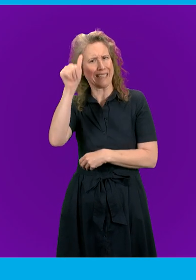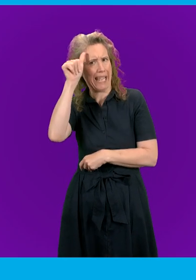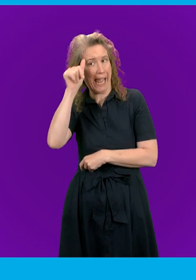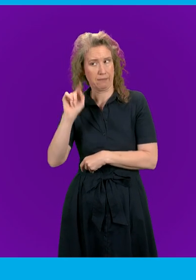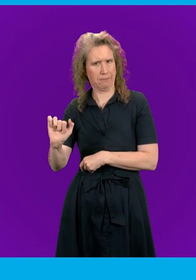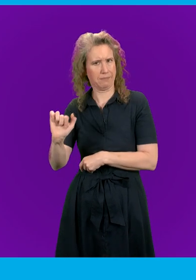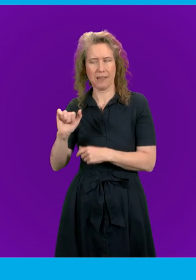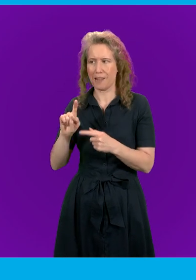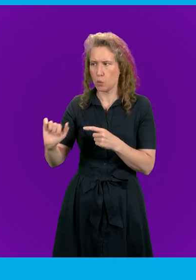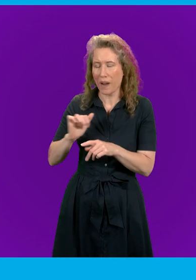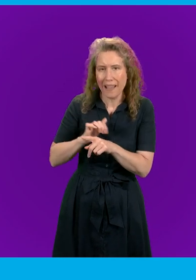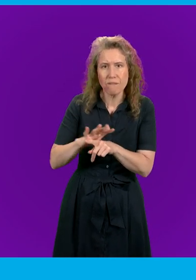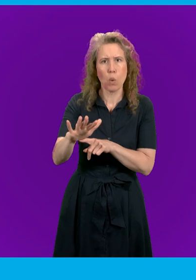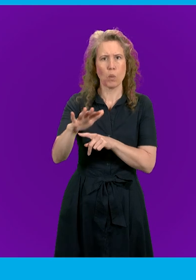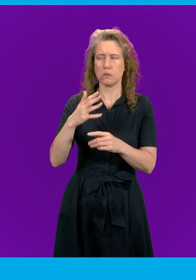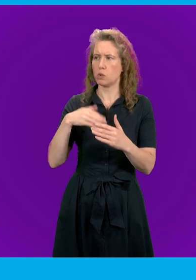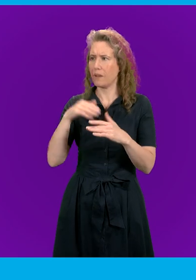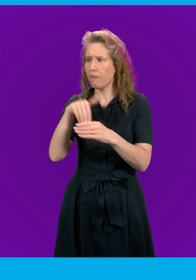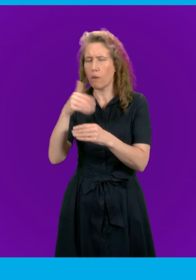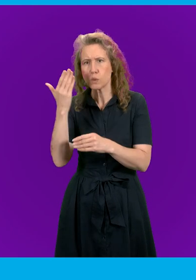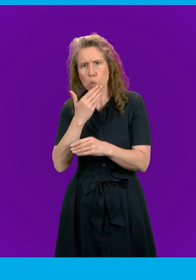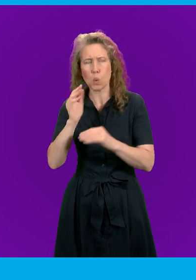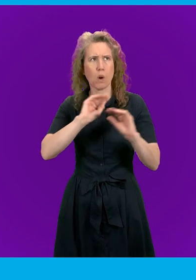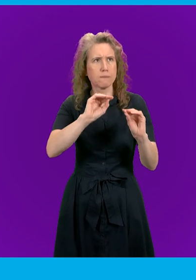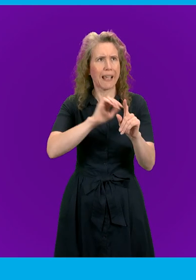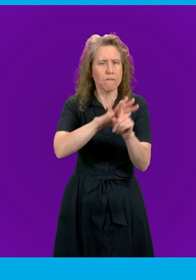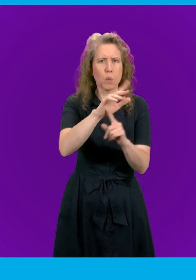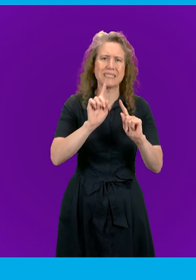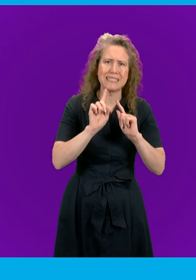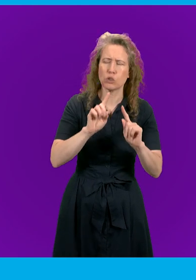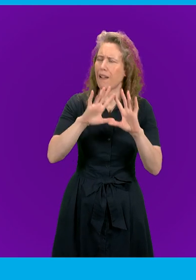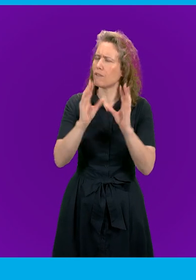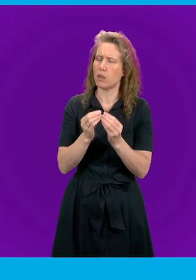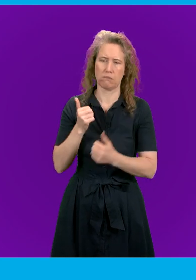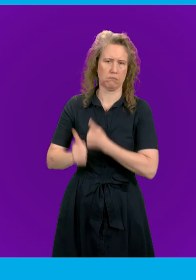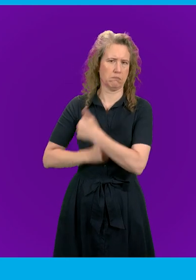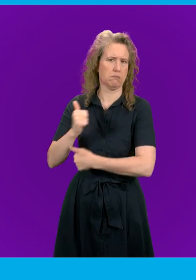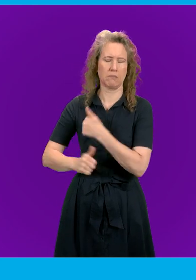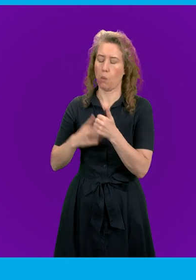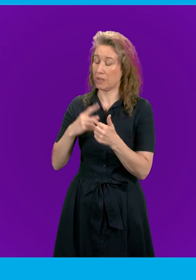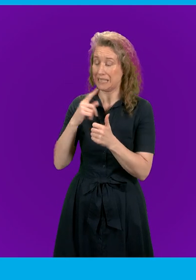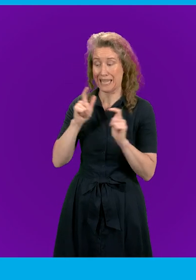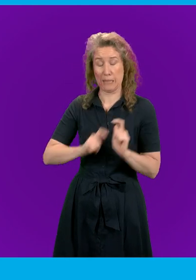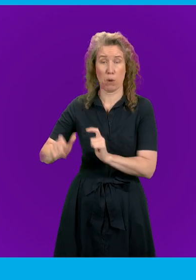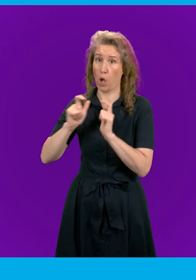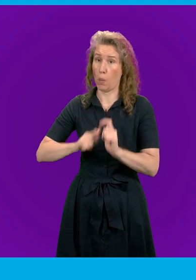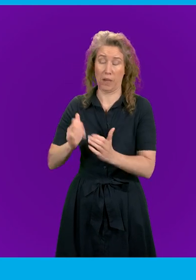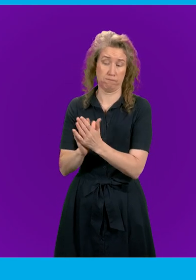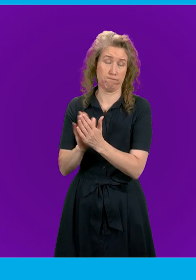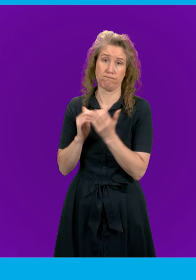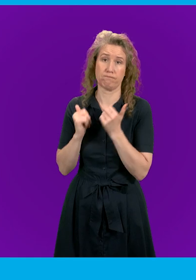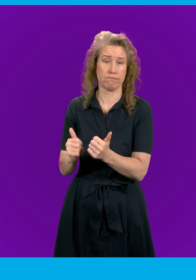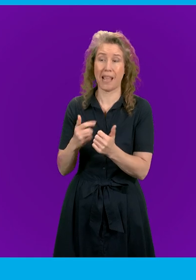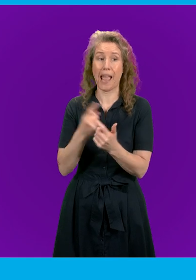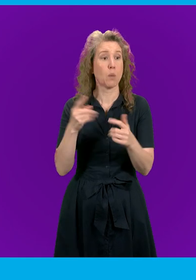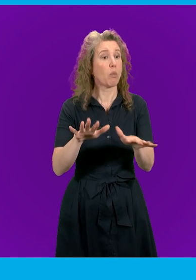influence that you're having in schools and with educators. So just to encourage you to keep going with that, and